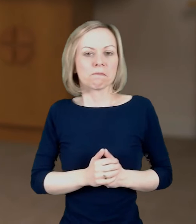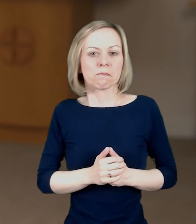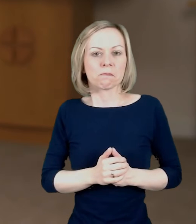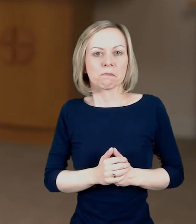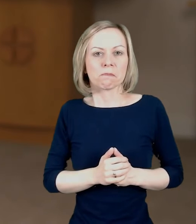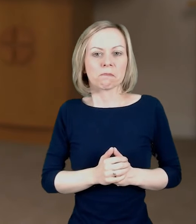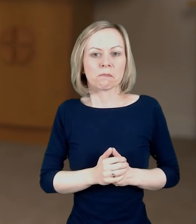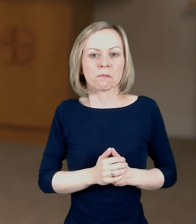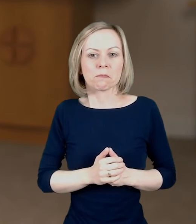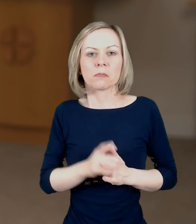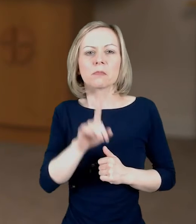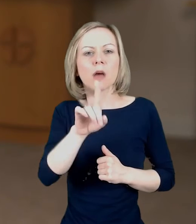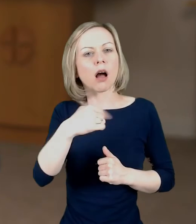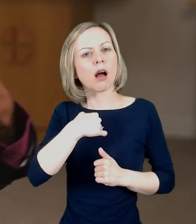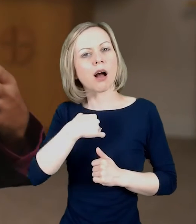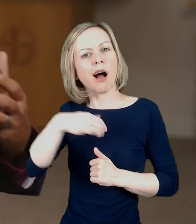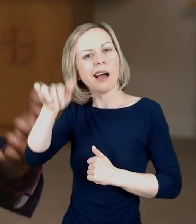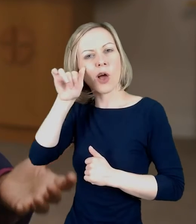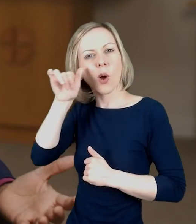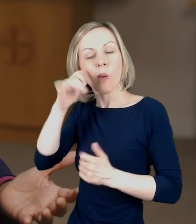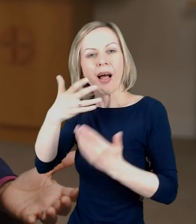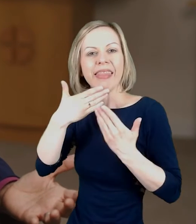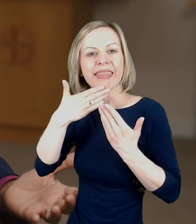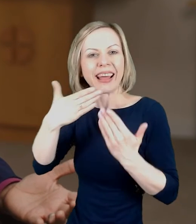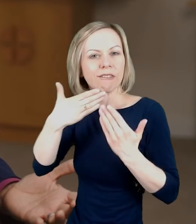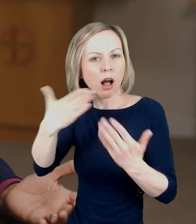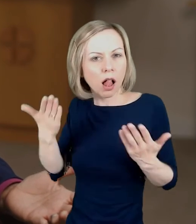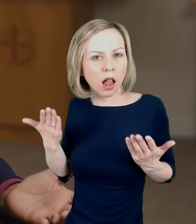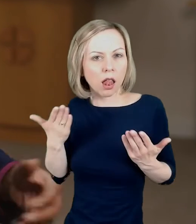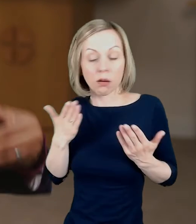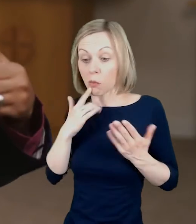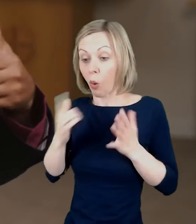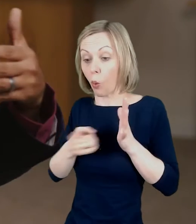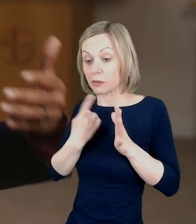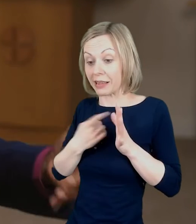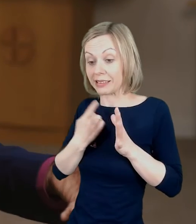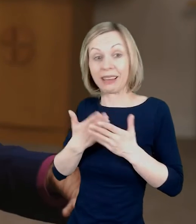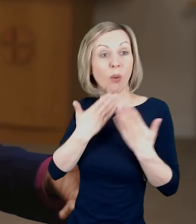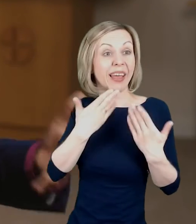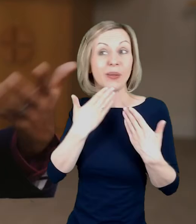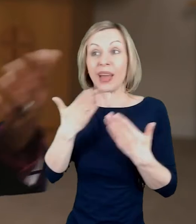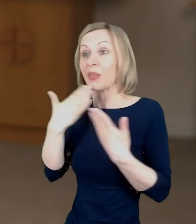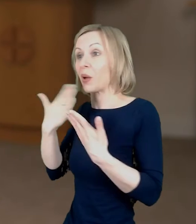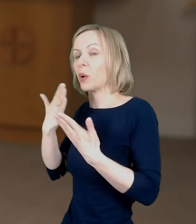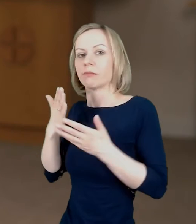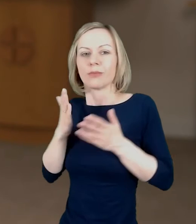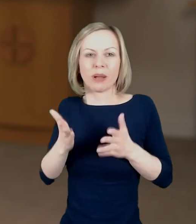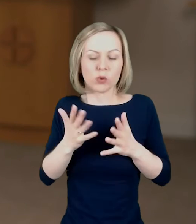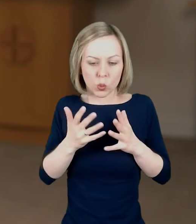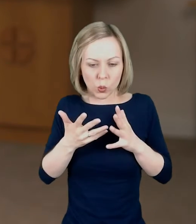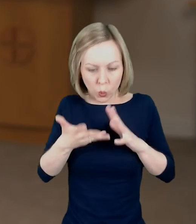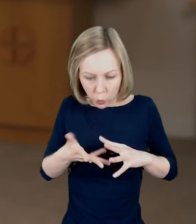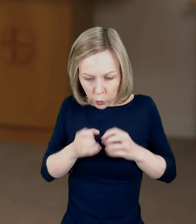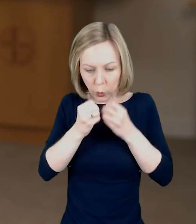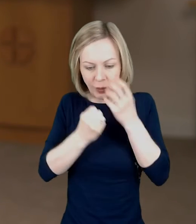how thankfulness doesn't automatically happen to us human beings. We have to cultivate it. I've got 4 children,